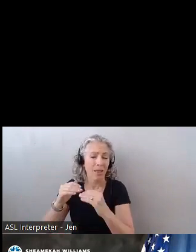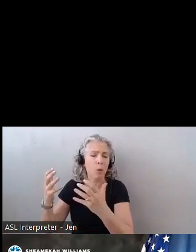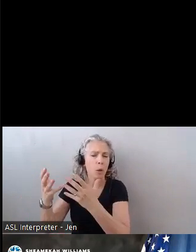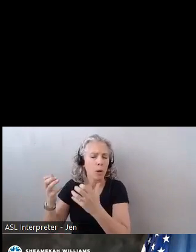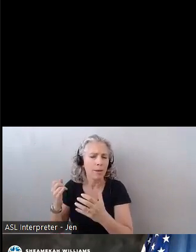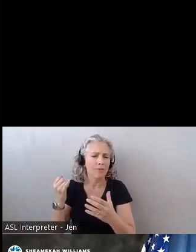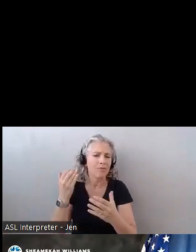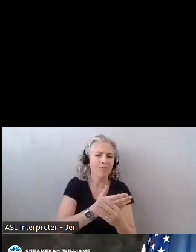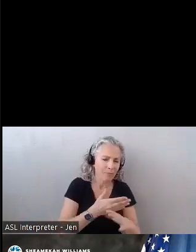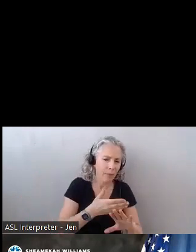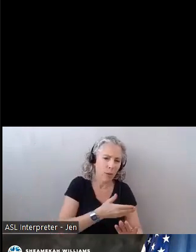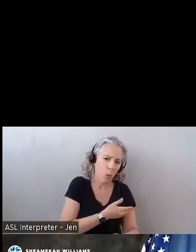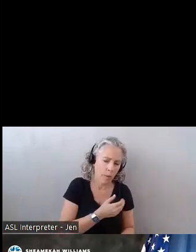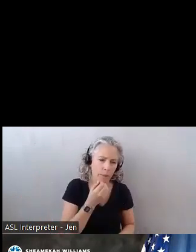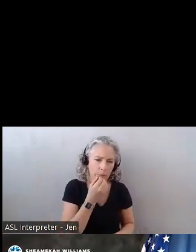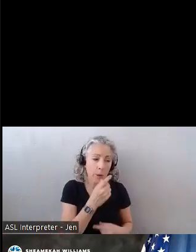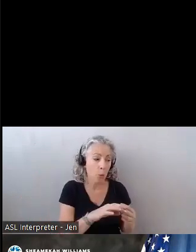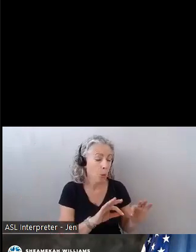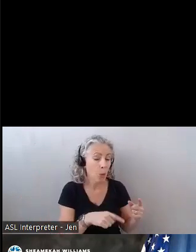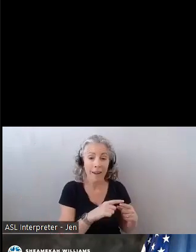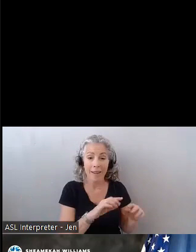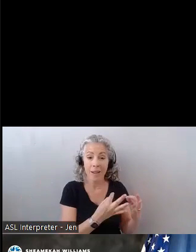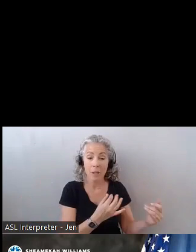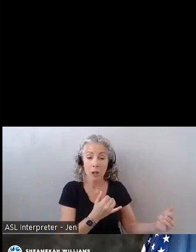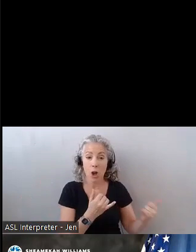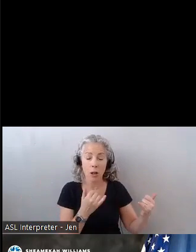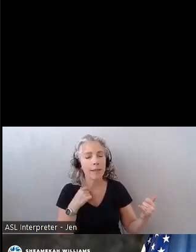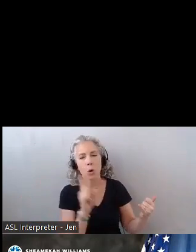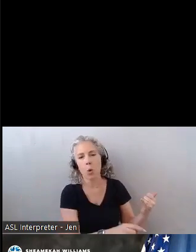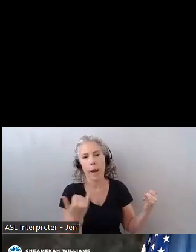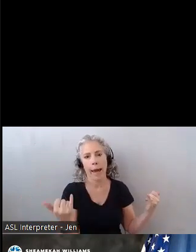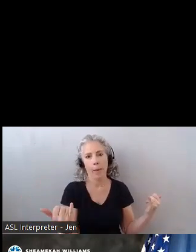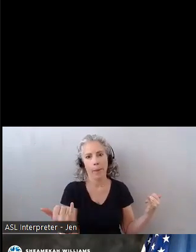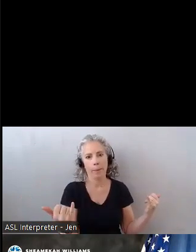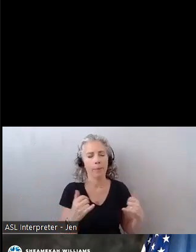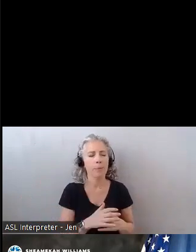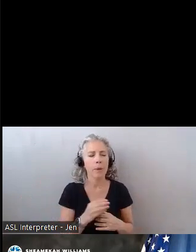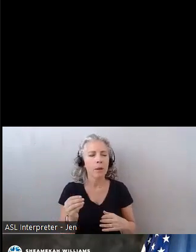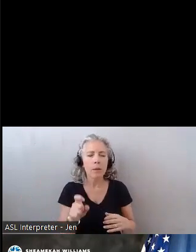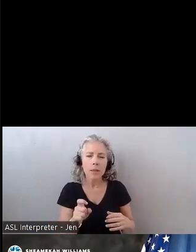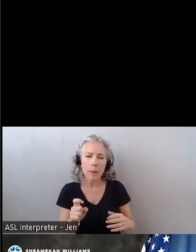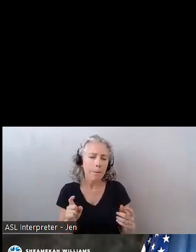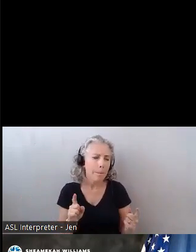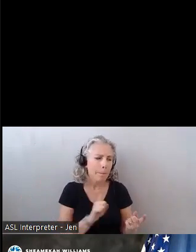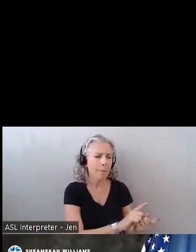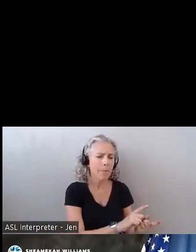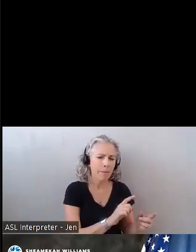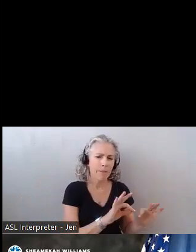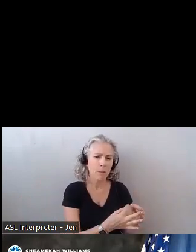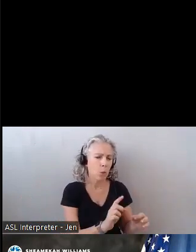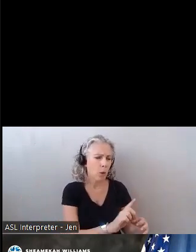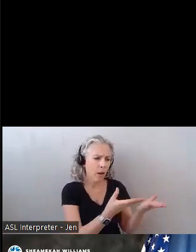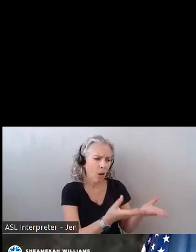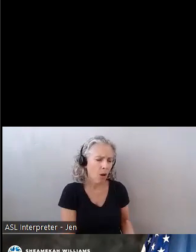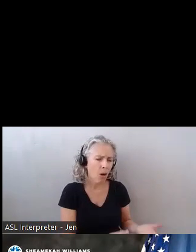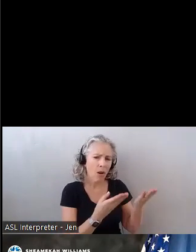to that when in fact families call, we need to go now. We also need to consider meeting youth and families where they are and really allowing them